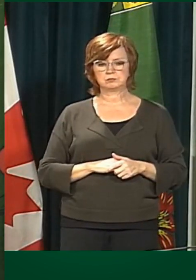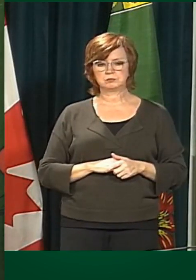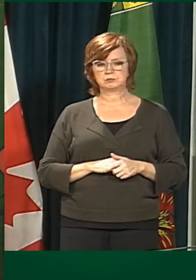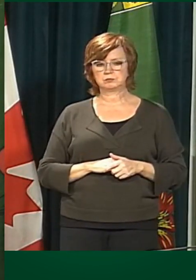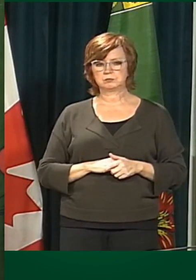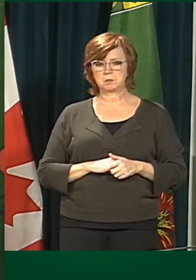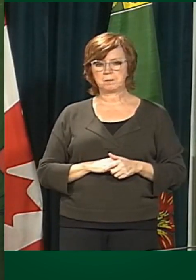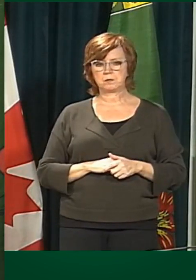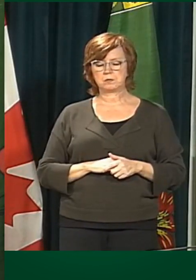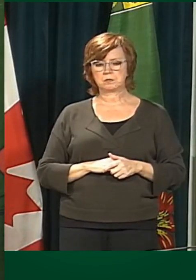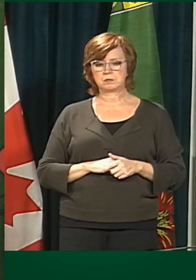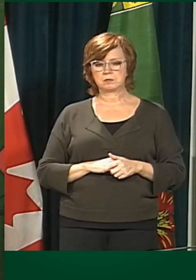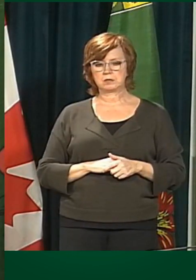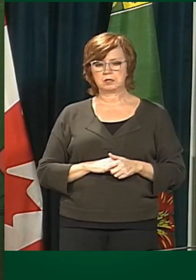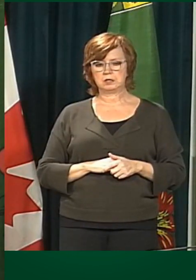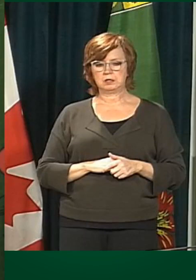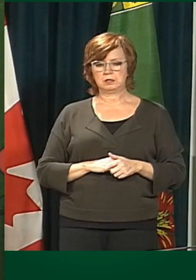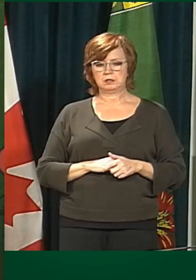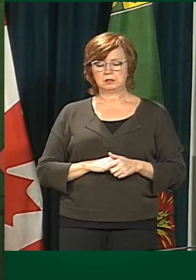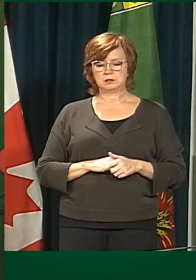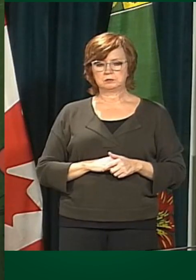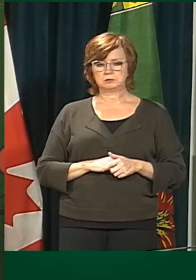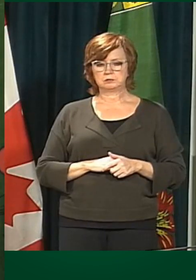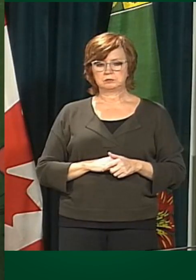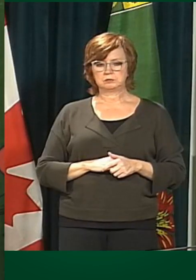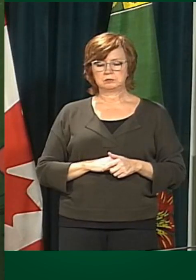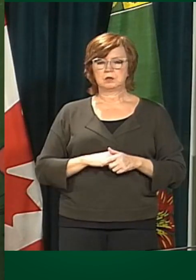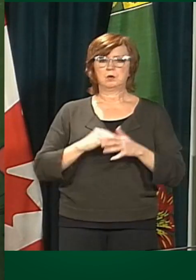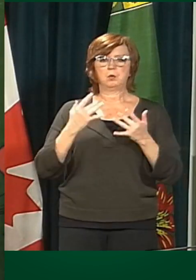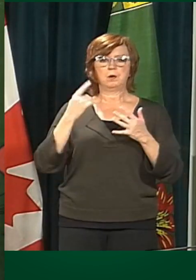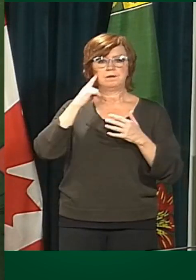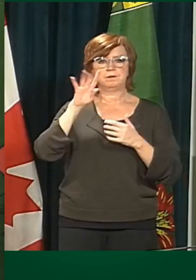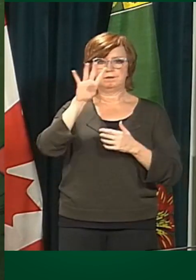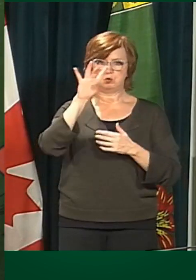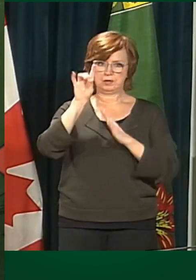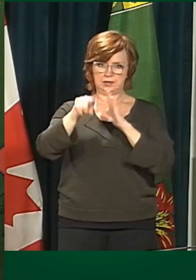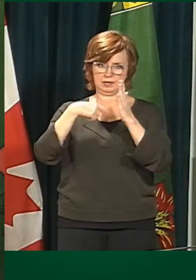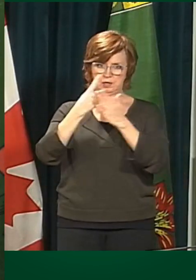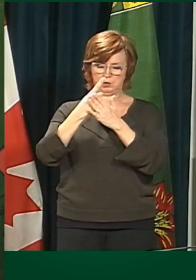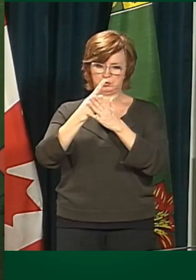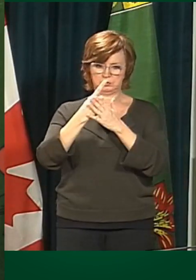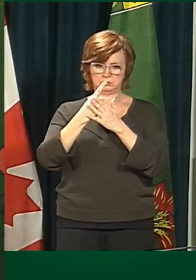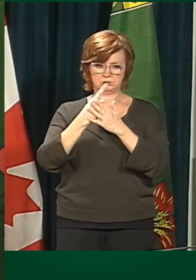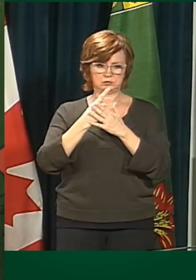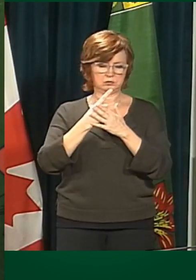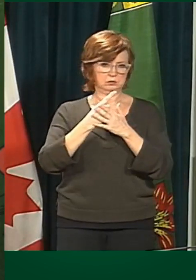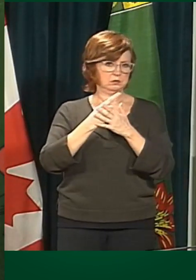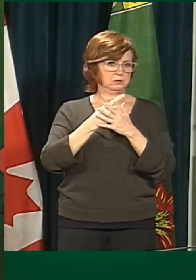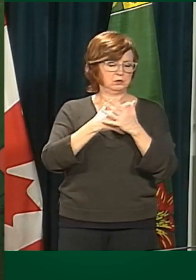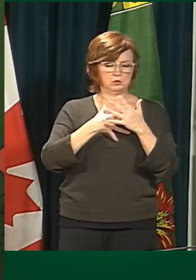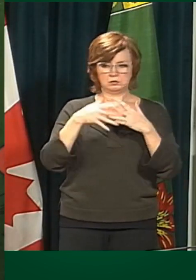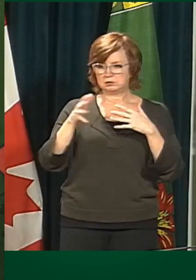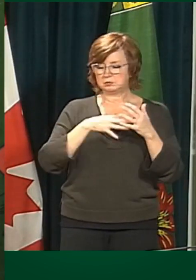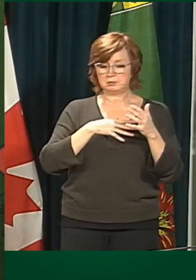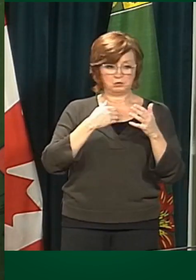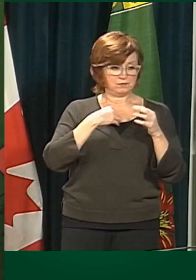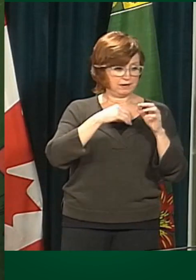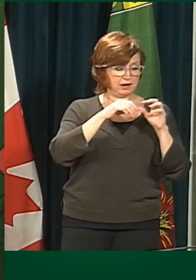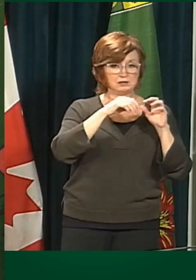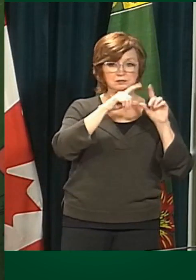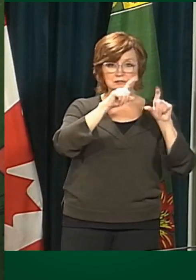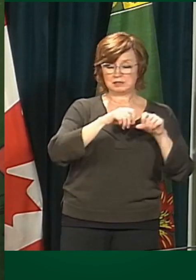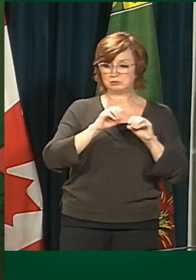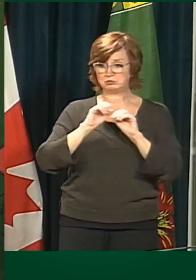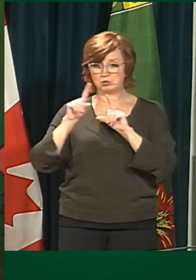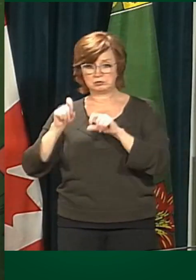your infectiousness, even if it was COVID, and you either never got tested or your test was negative. And that's a really excellent point,